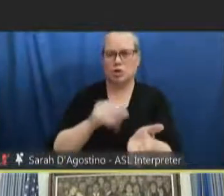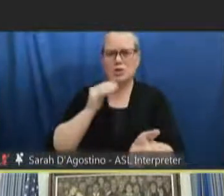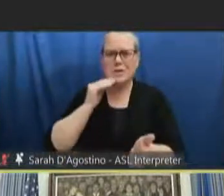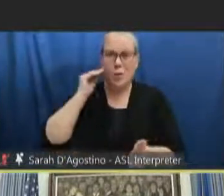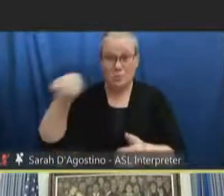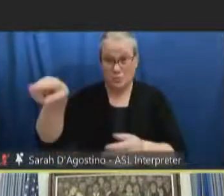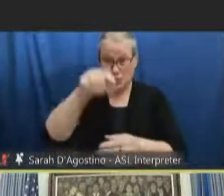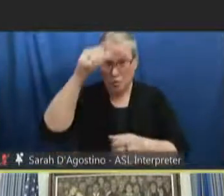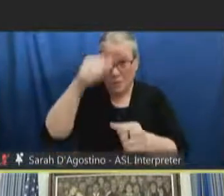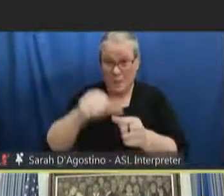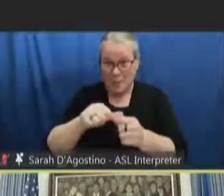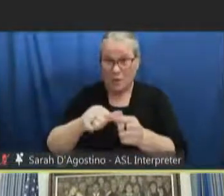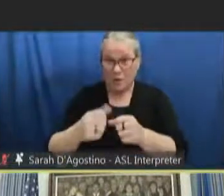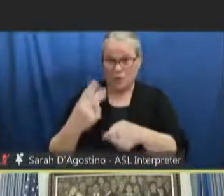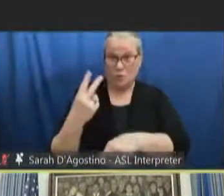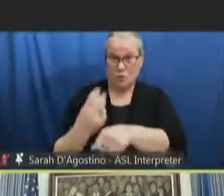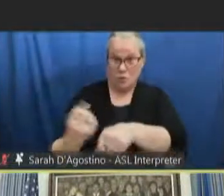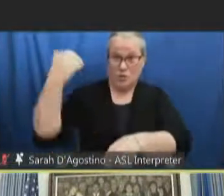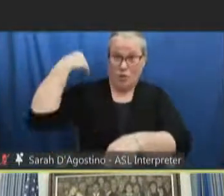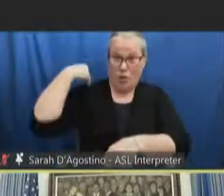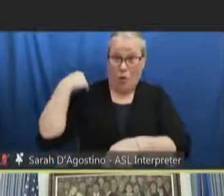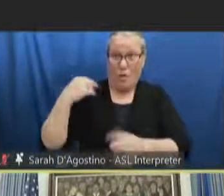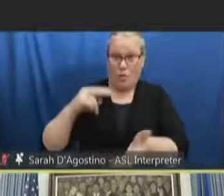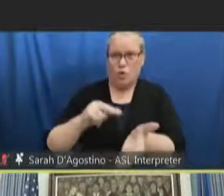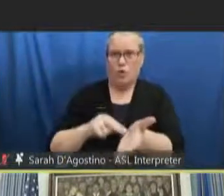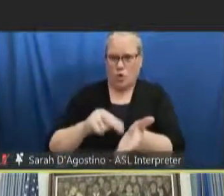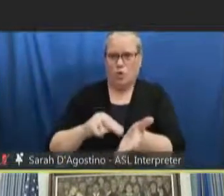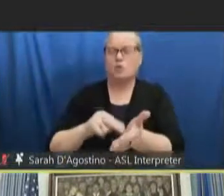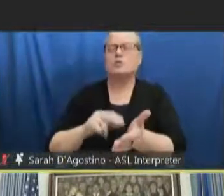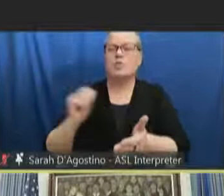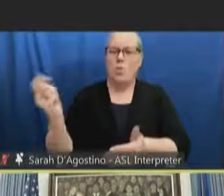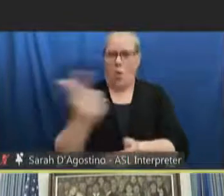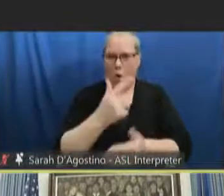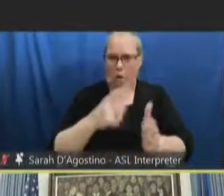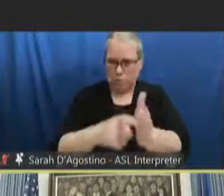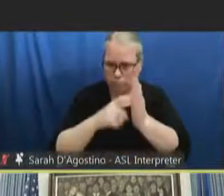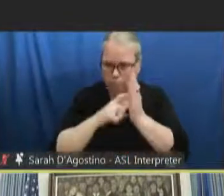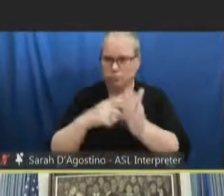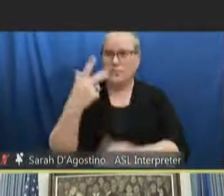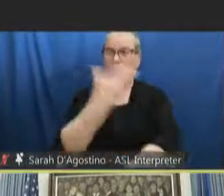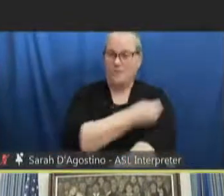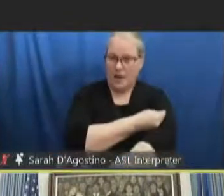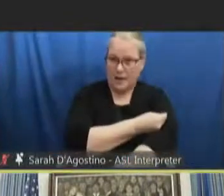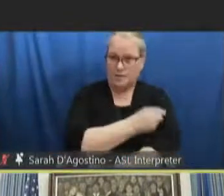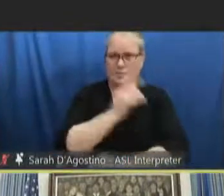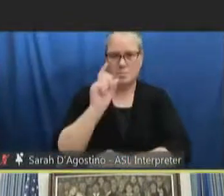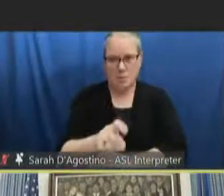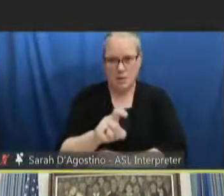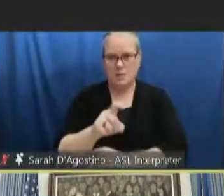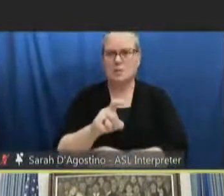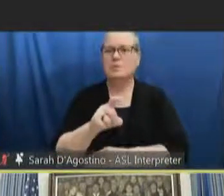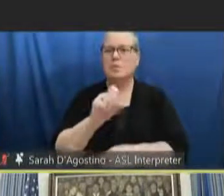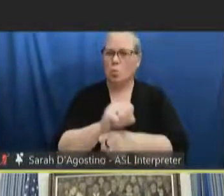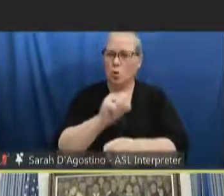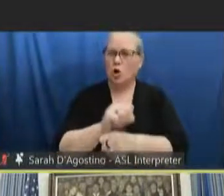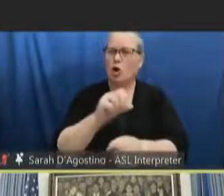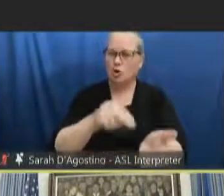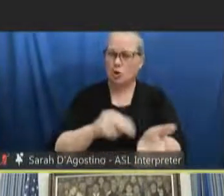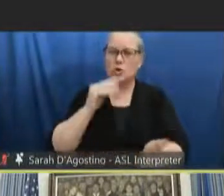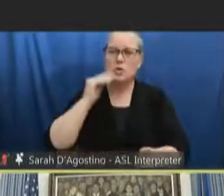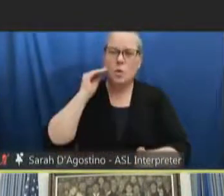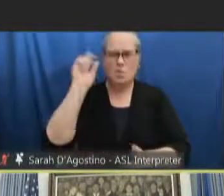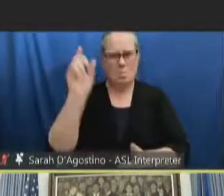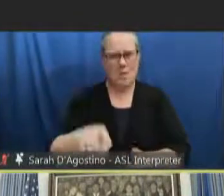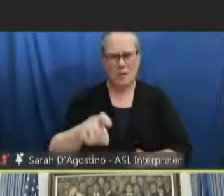on, we mandated that all the nurses in the nursing home get vaccinated. And 92%, really